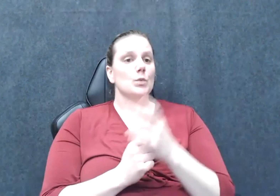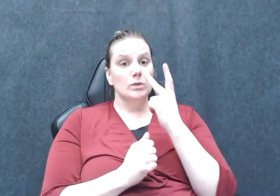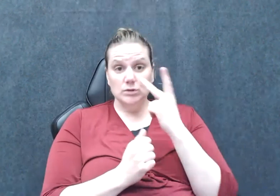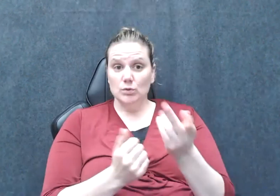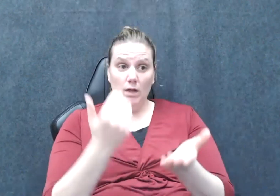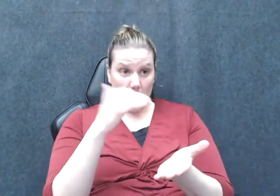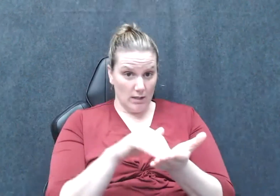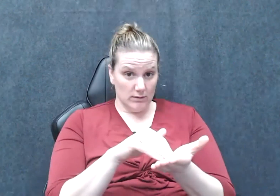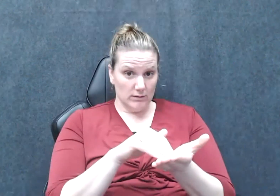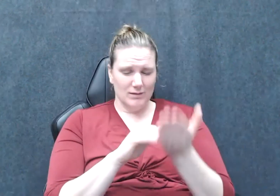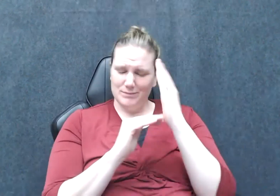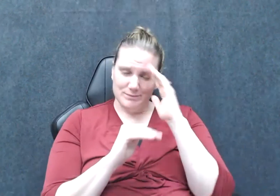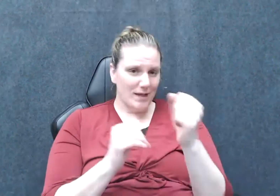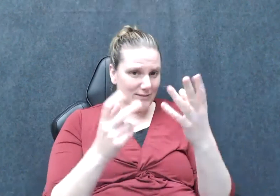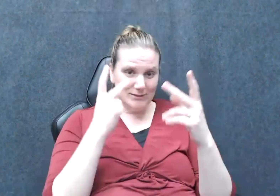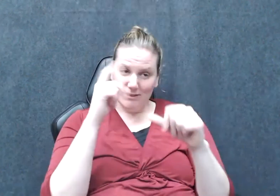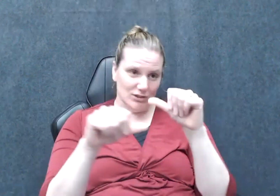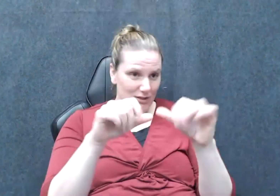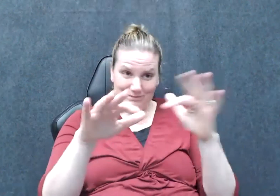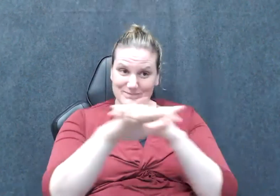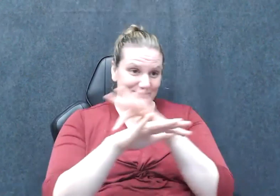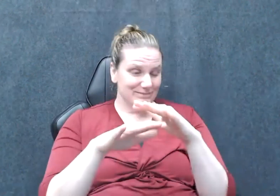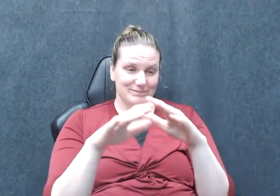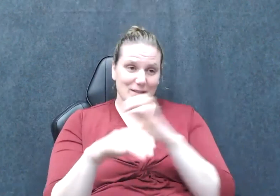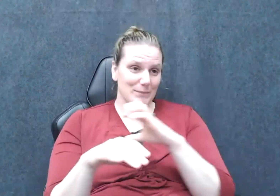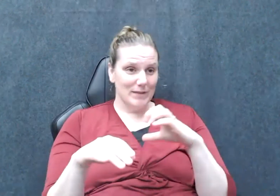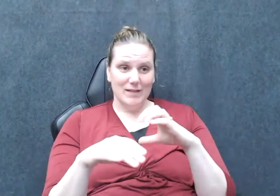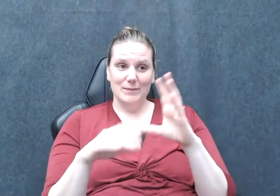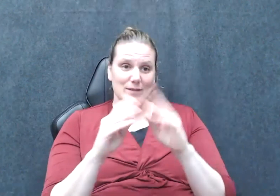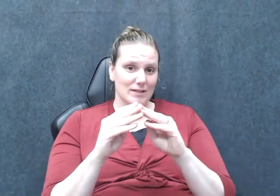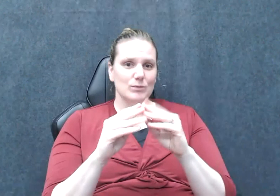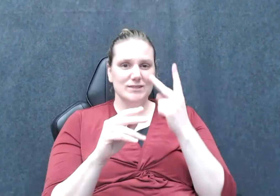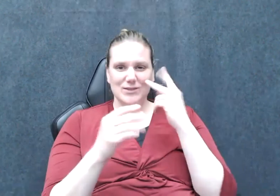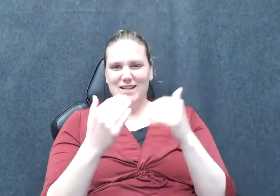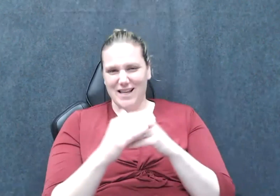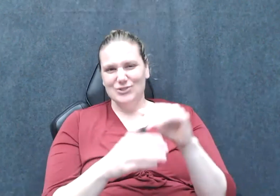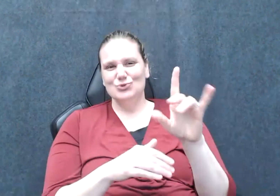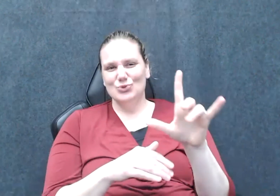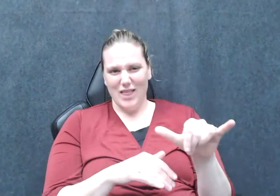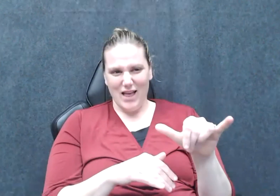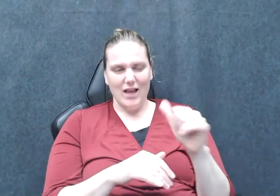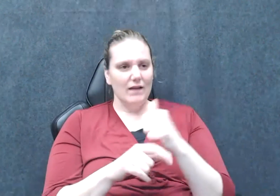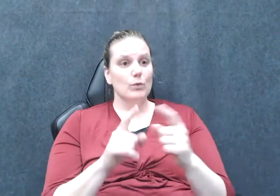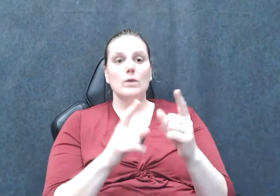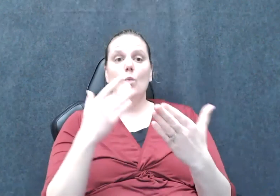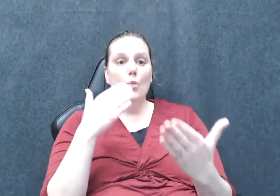all again. I know many of you will be seeing each other at subcommittee meetings in the meantime, and then we'll see you all again in July. Everyone be